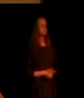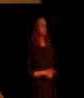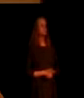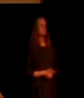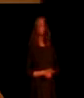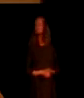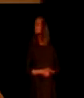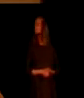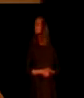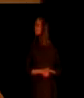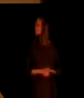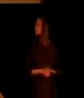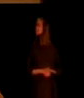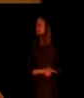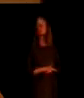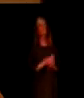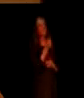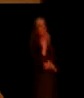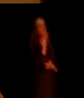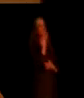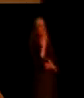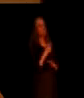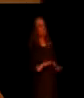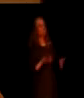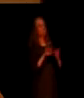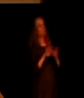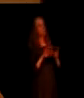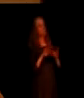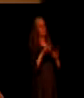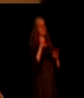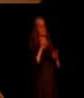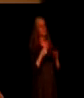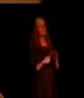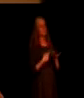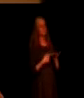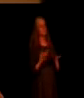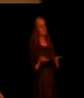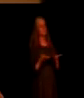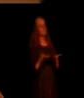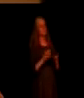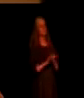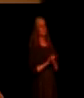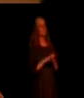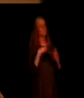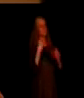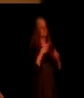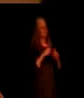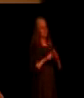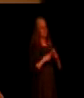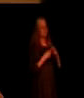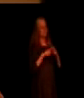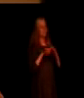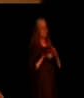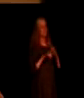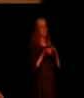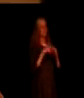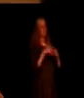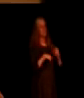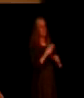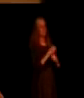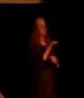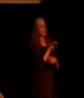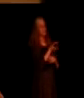that. But what's important for our discussion here is he started this in